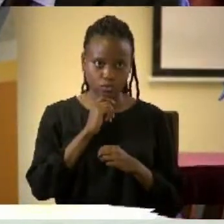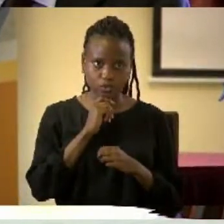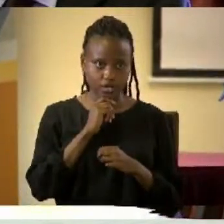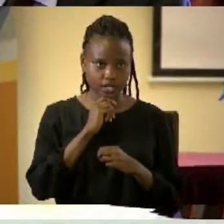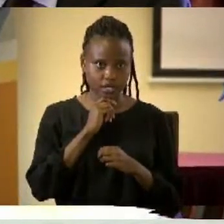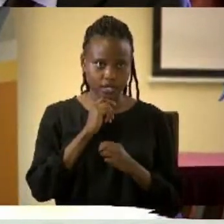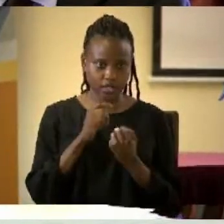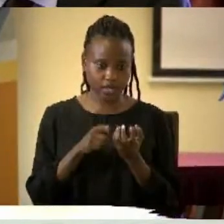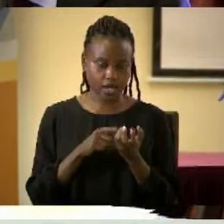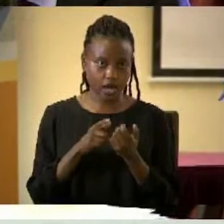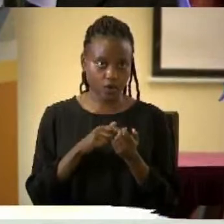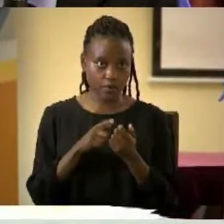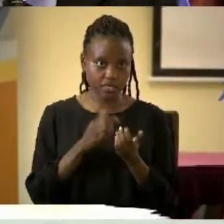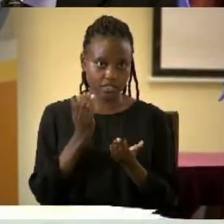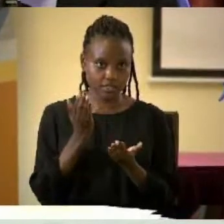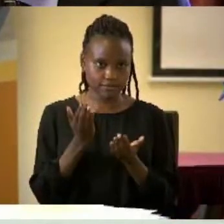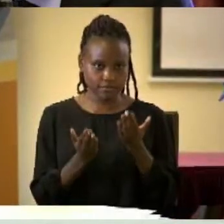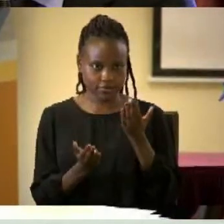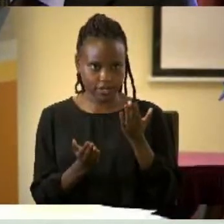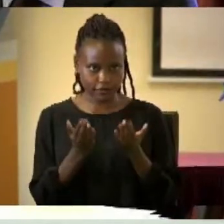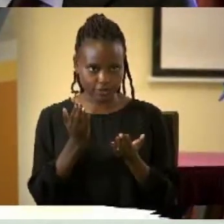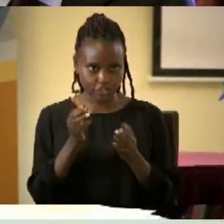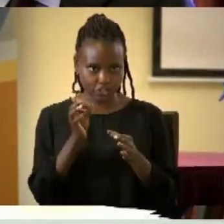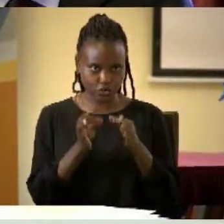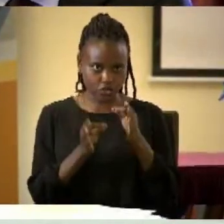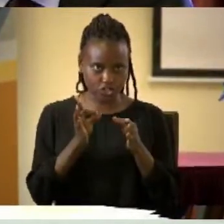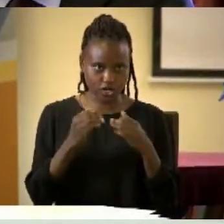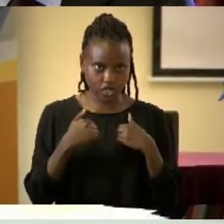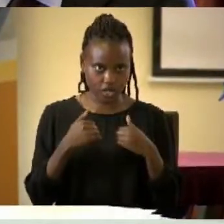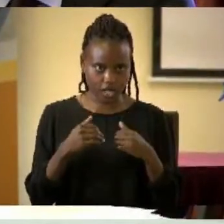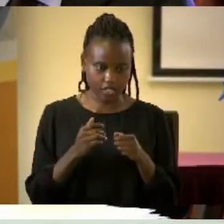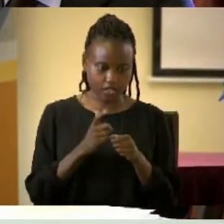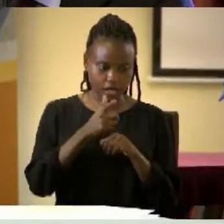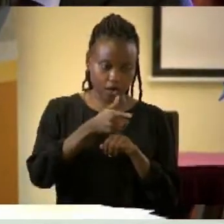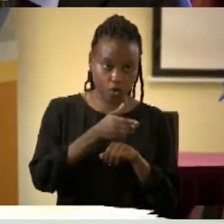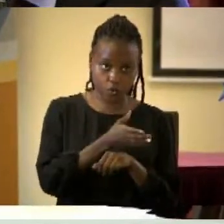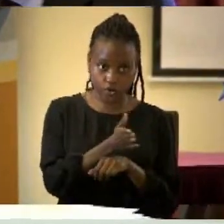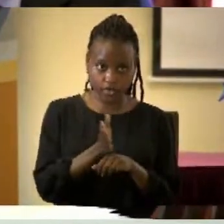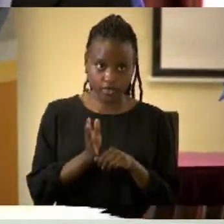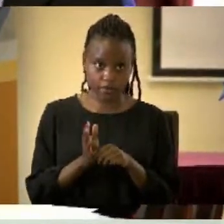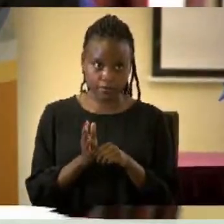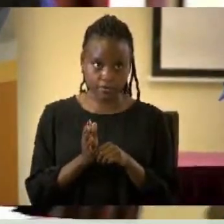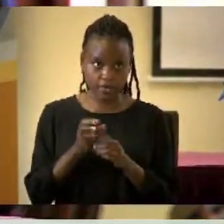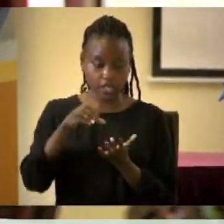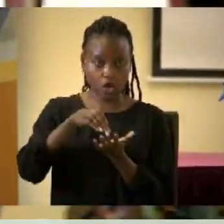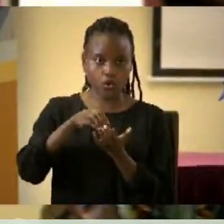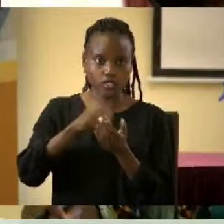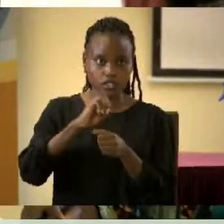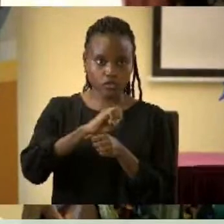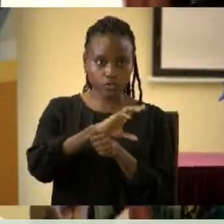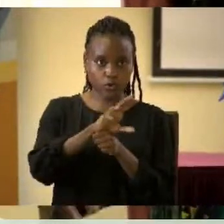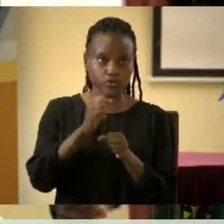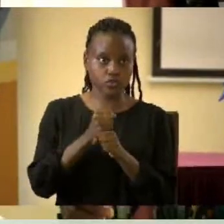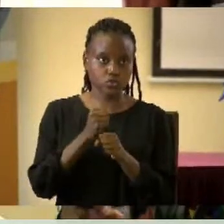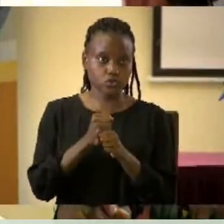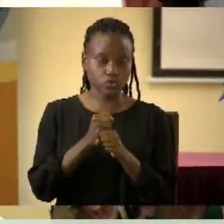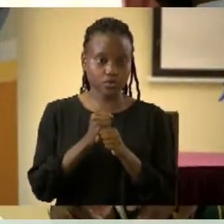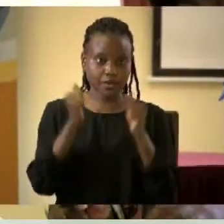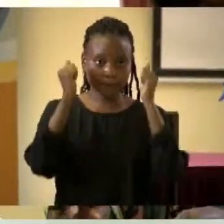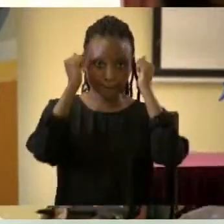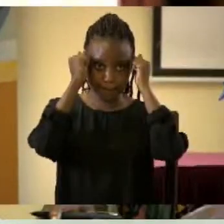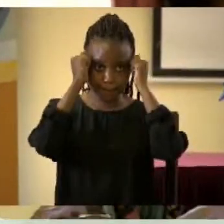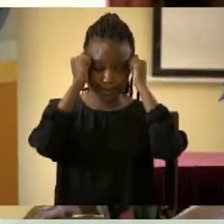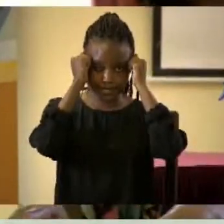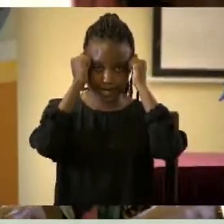much leverage the judiciary has over them in the context of COVID to also undertake some studies so that we